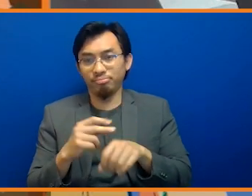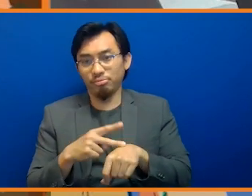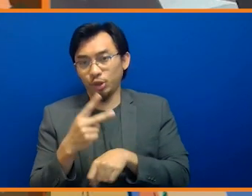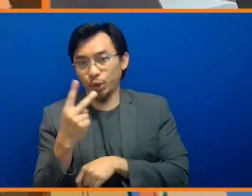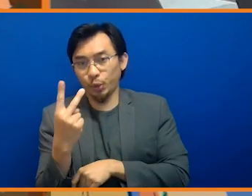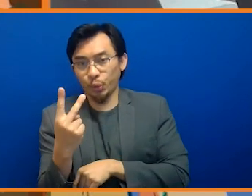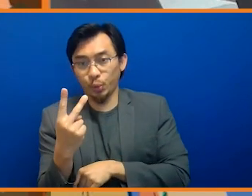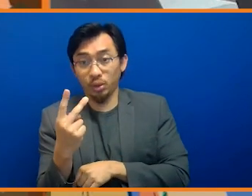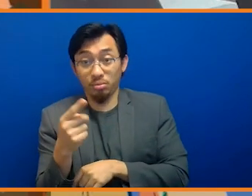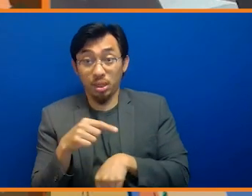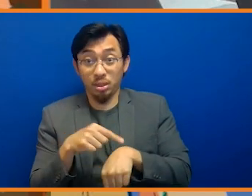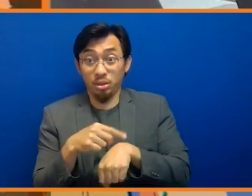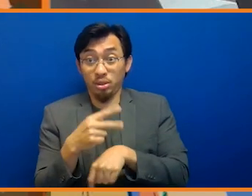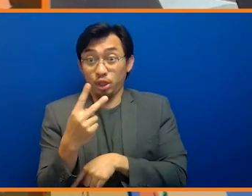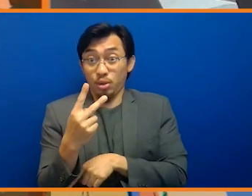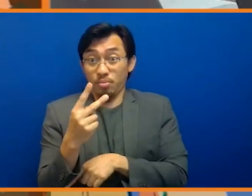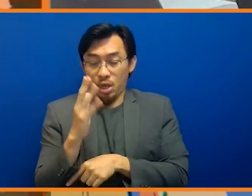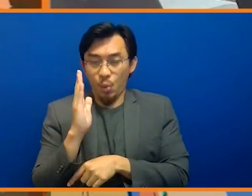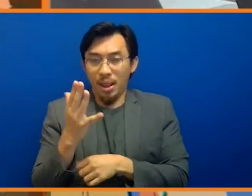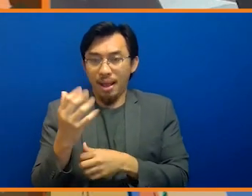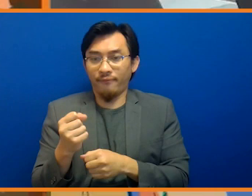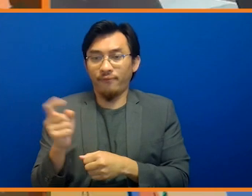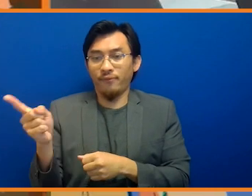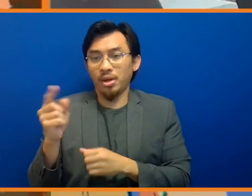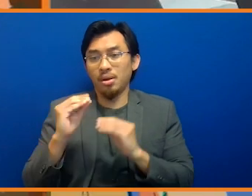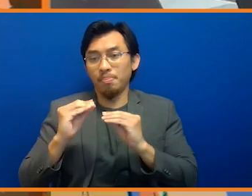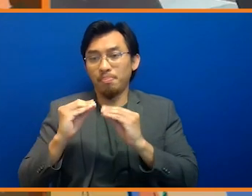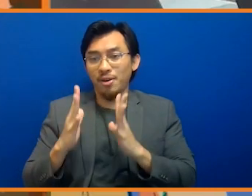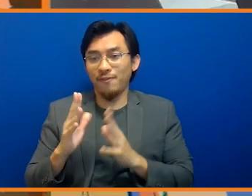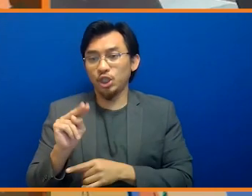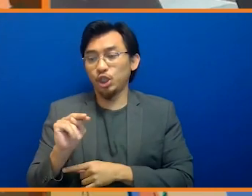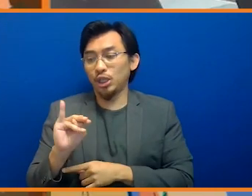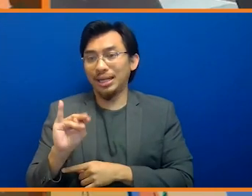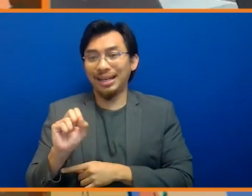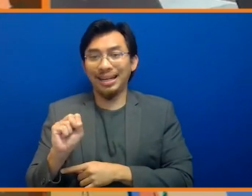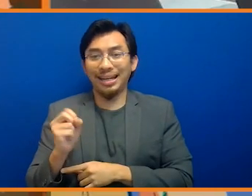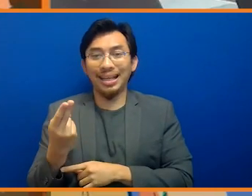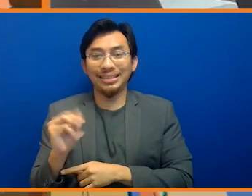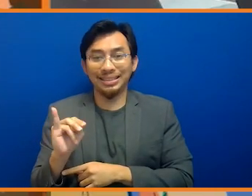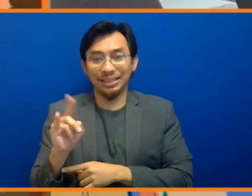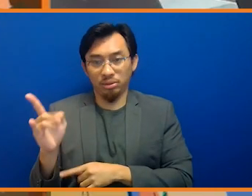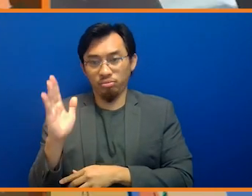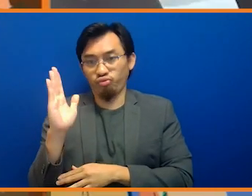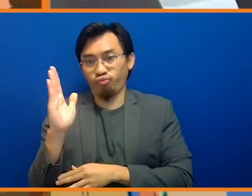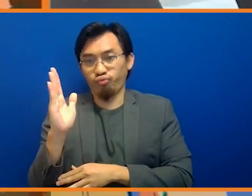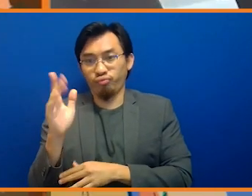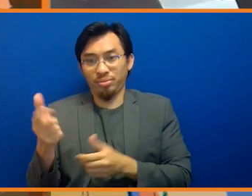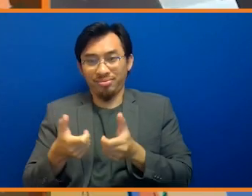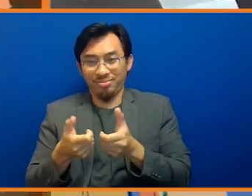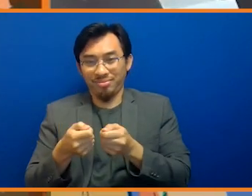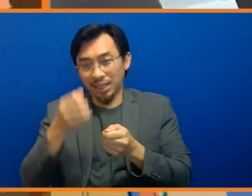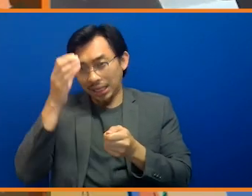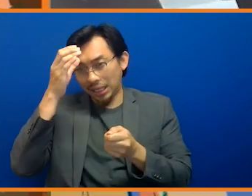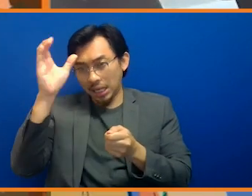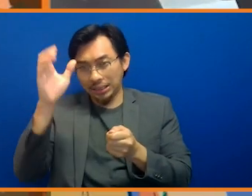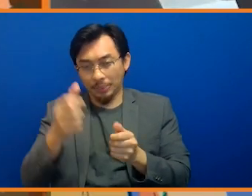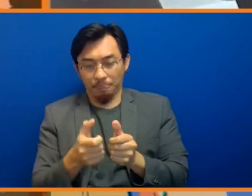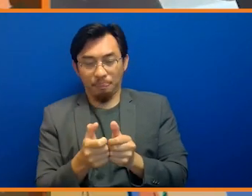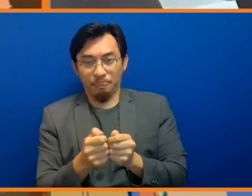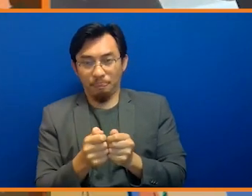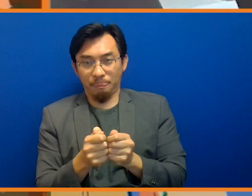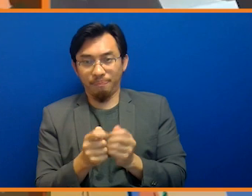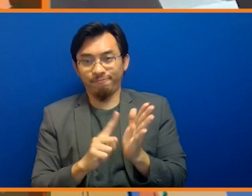time because at 2 o'clock there will be Prof. Nishi will present about the